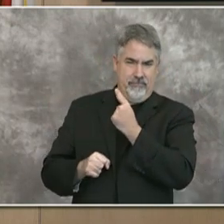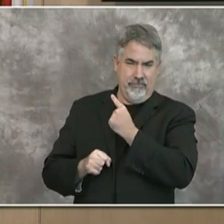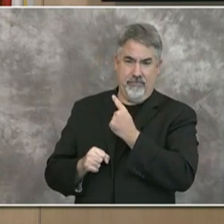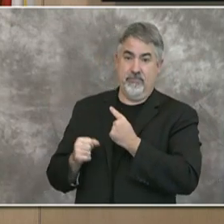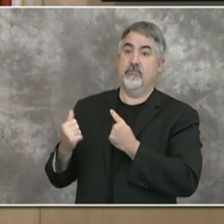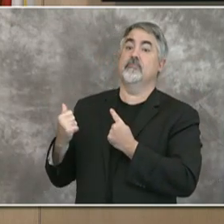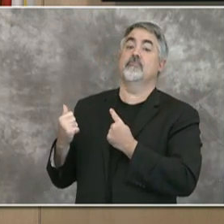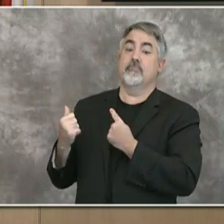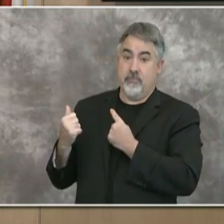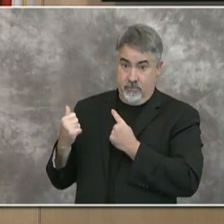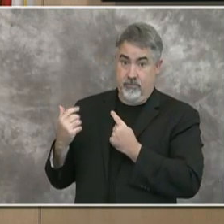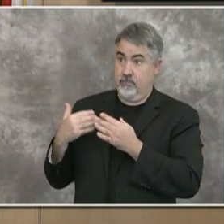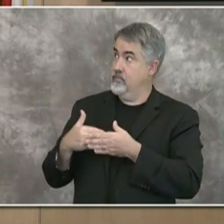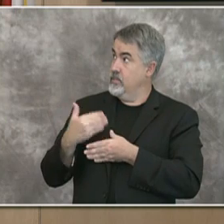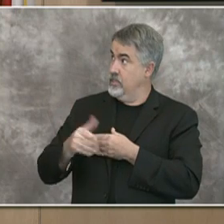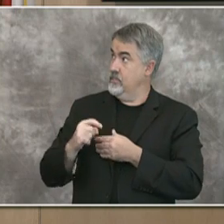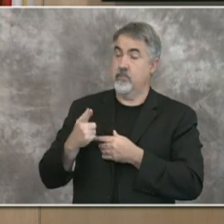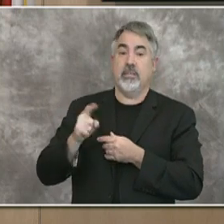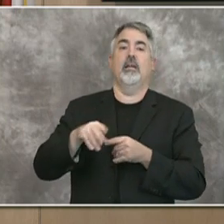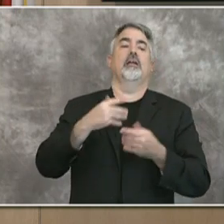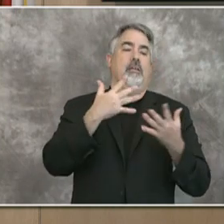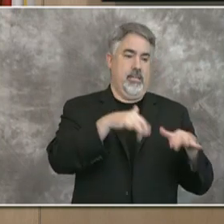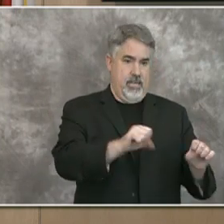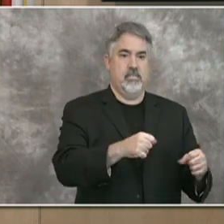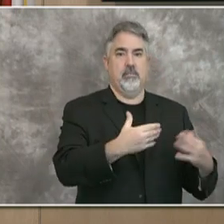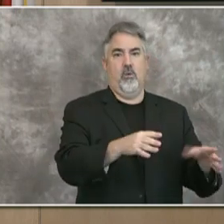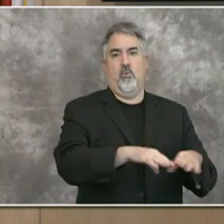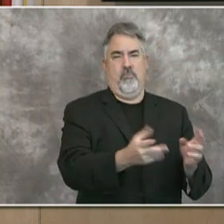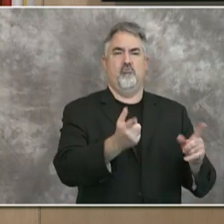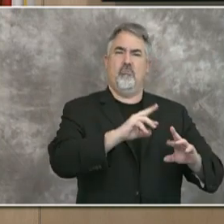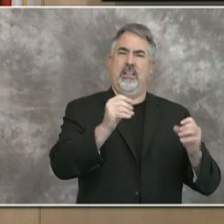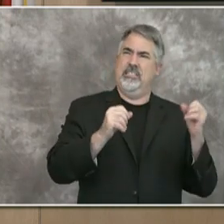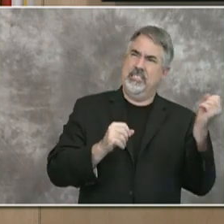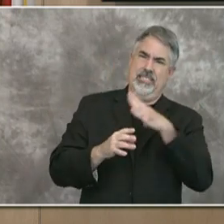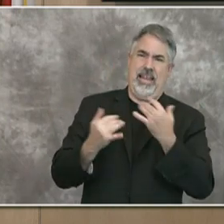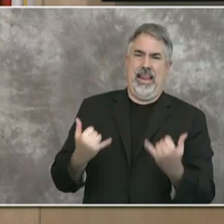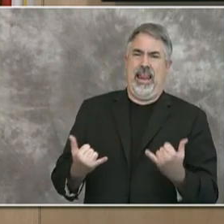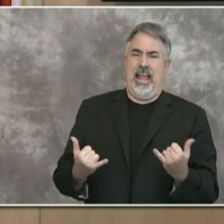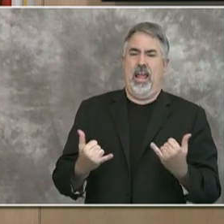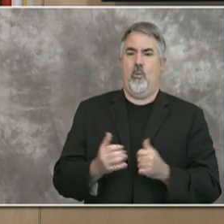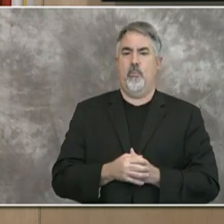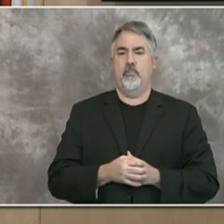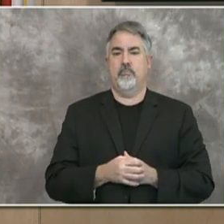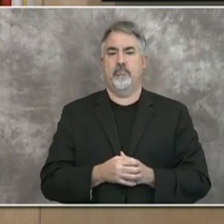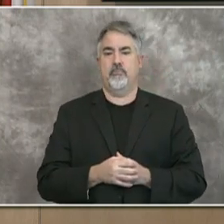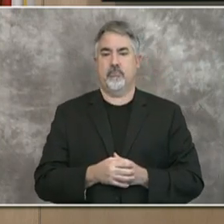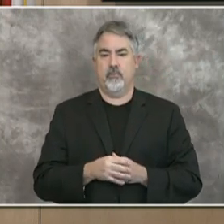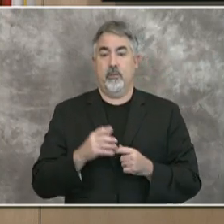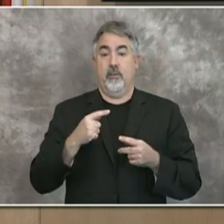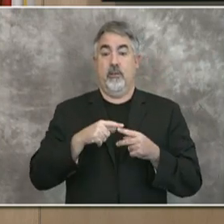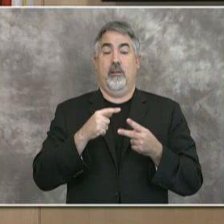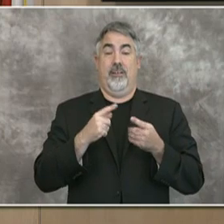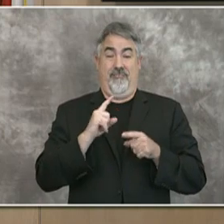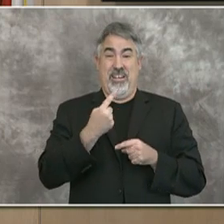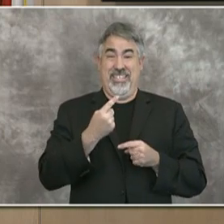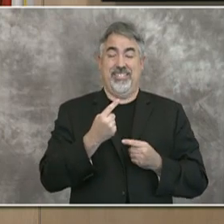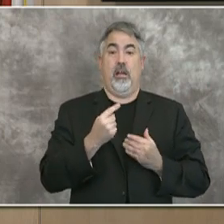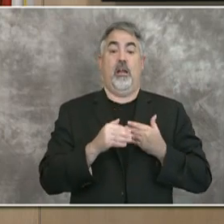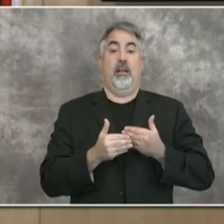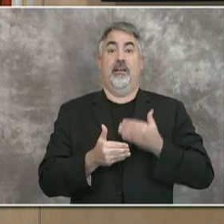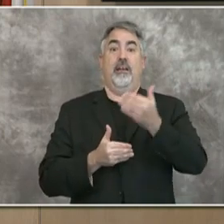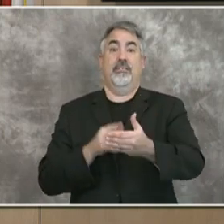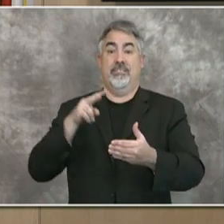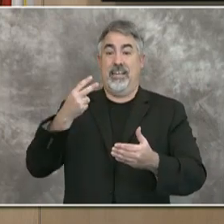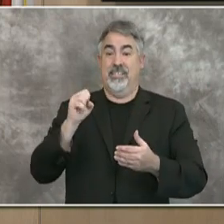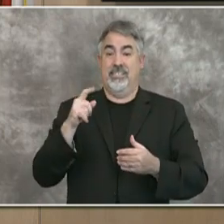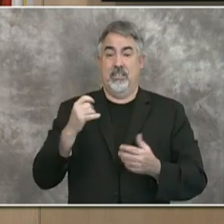new series of entities available, provided we've met the outlined parameters, we want to be able to do that rapidly, and we want you